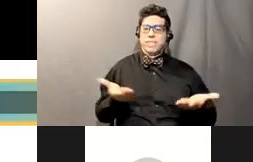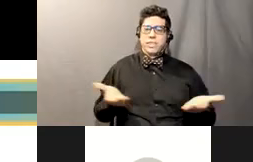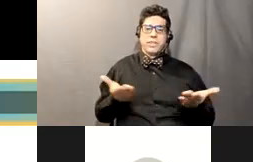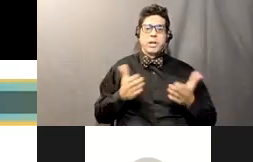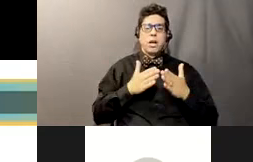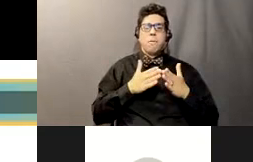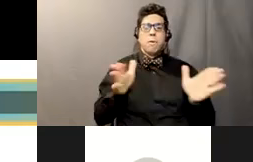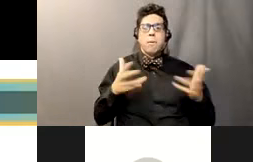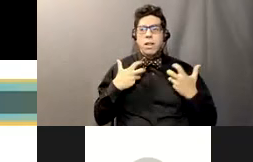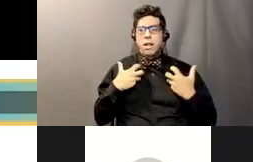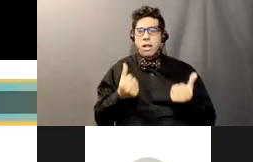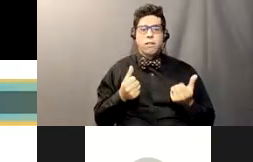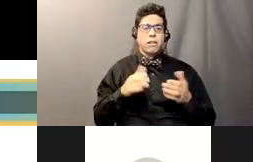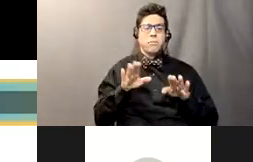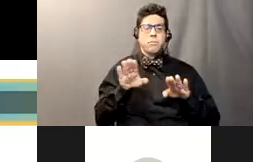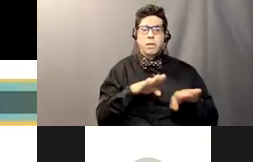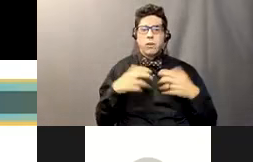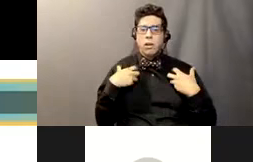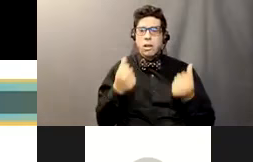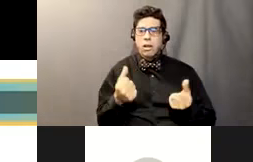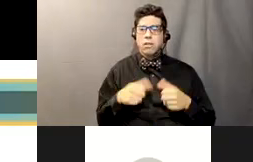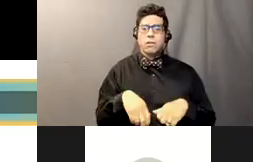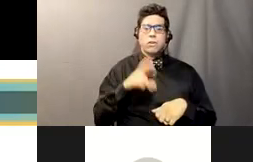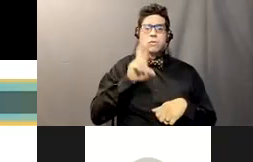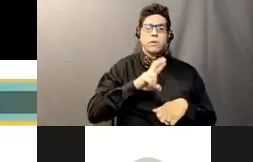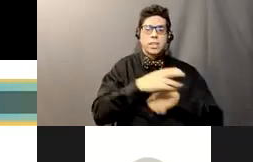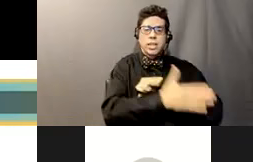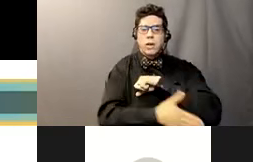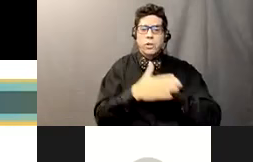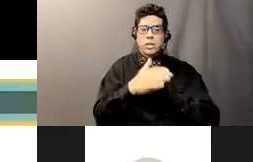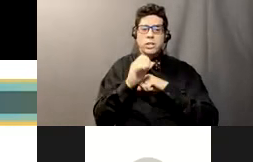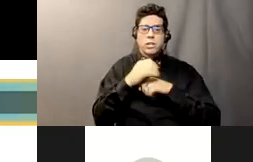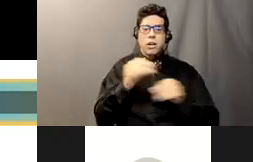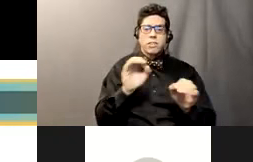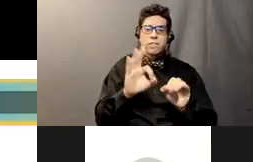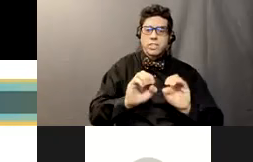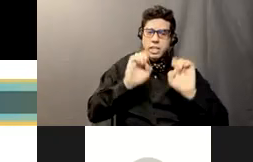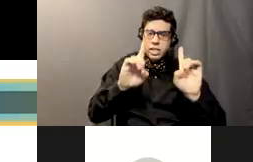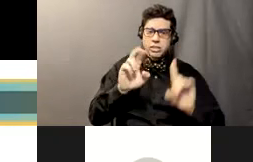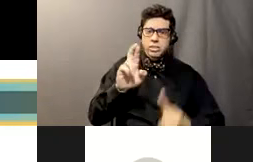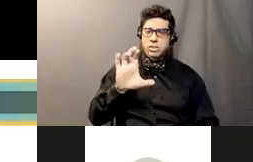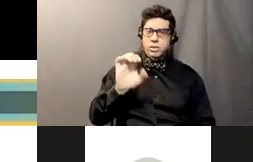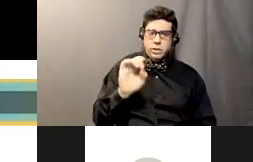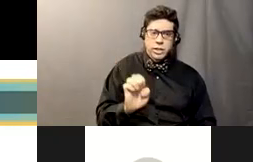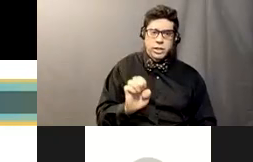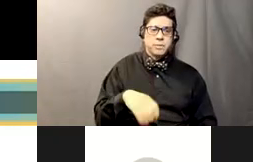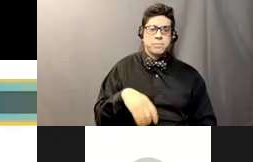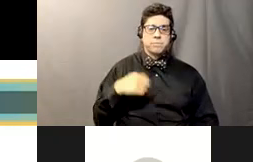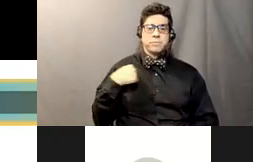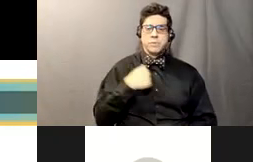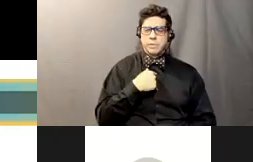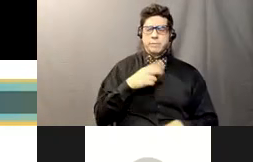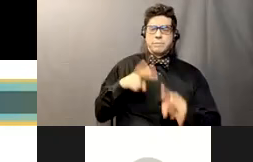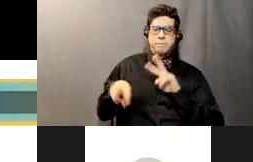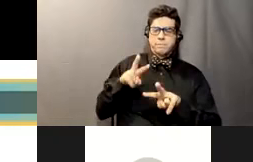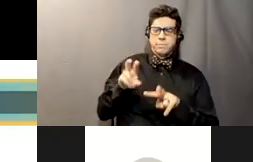with behavioral health, and with Riverside County Office of Education coming together. And we looked originally at the Columbia